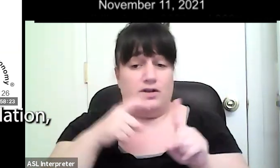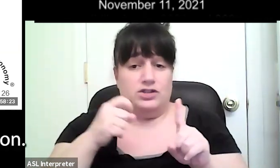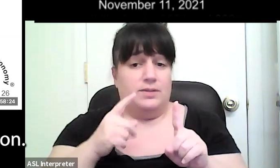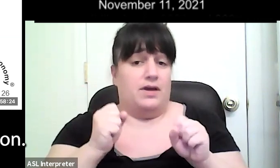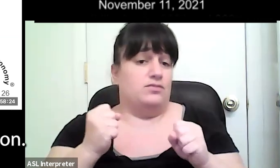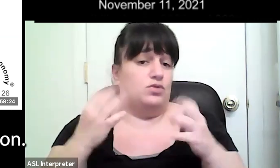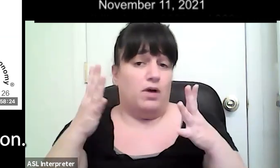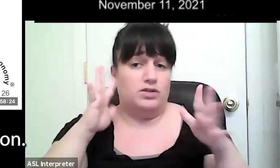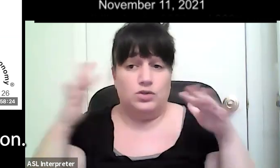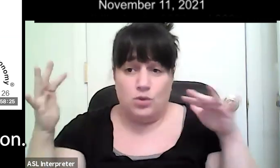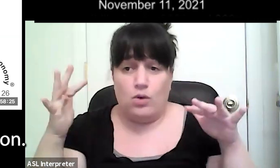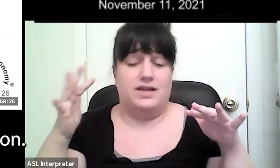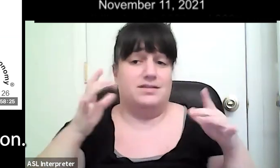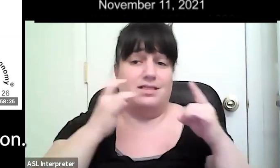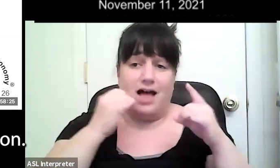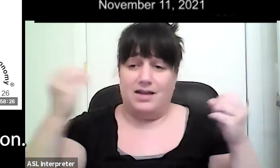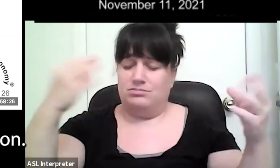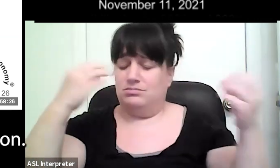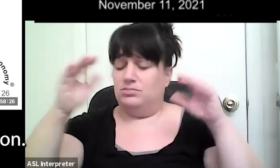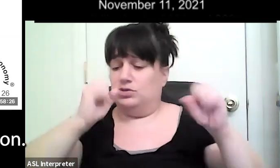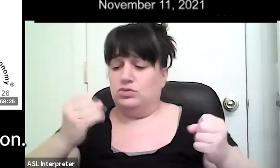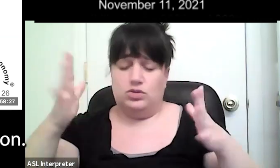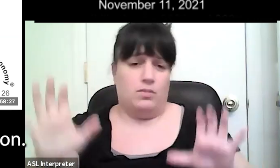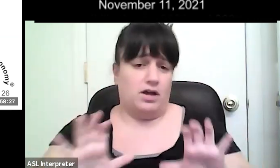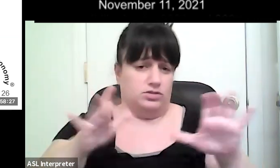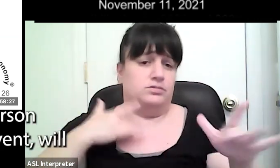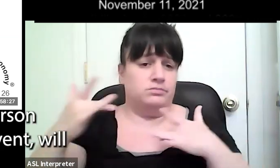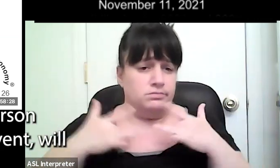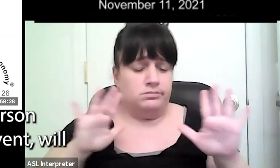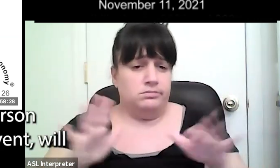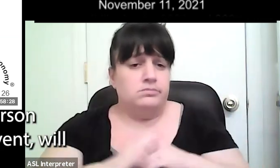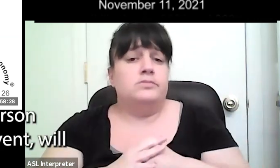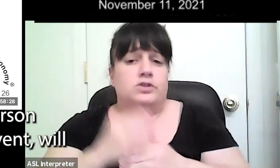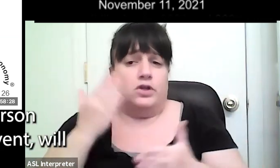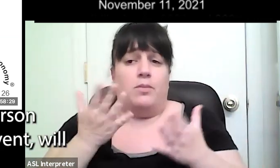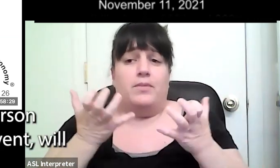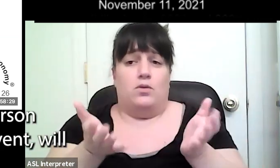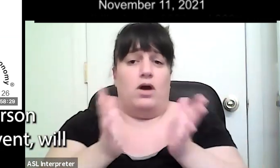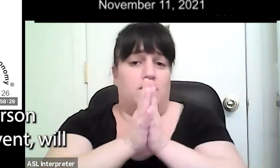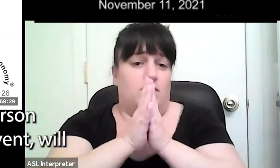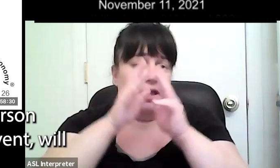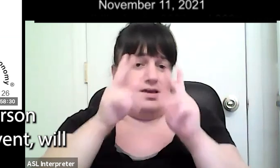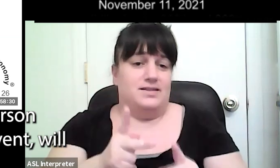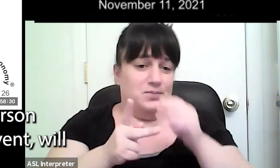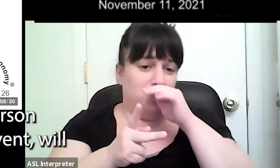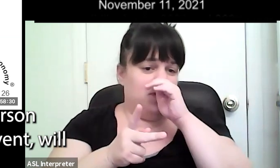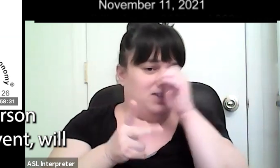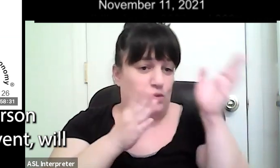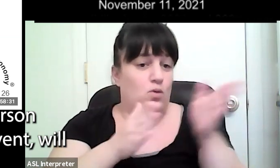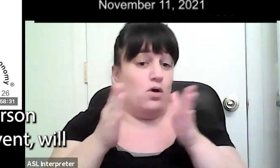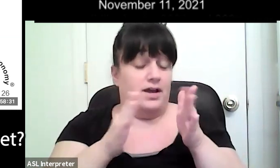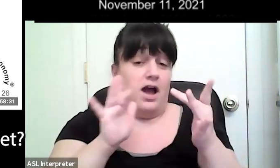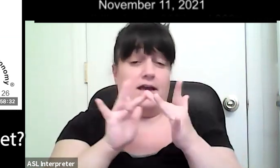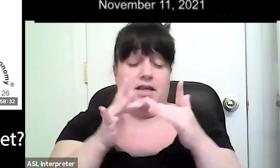too much noise, too much light, just too much activity going on. So you may want to ask the person who's organizing the outreach